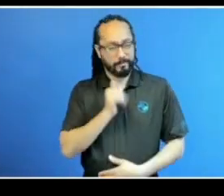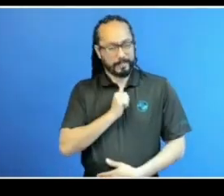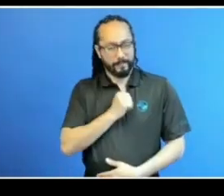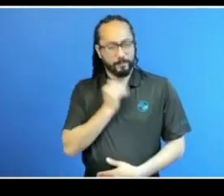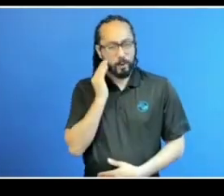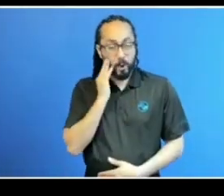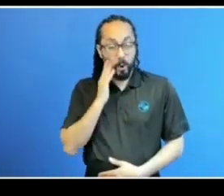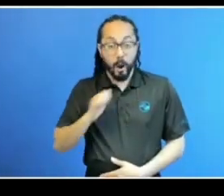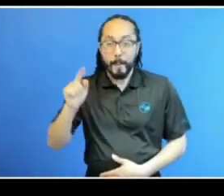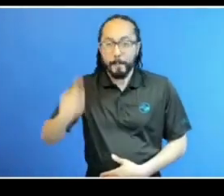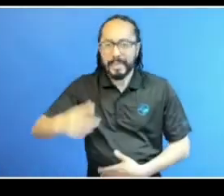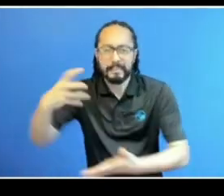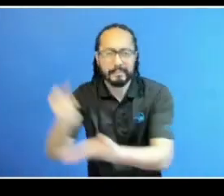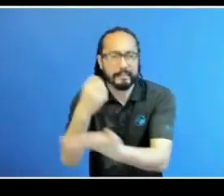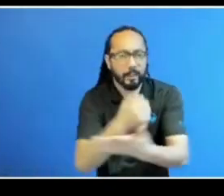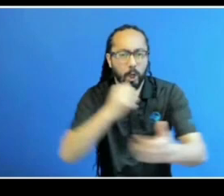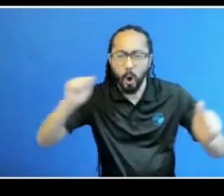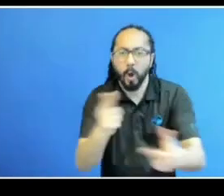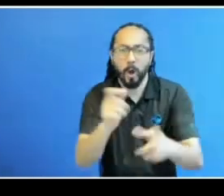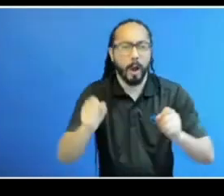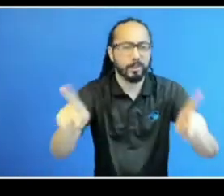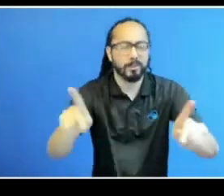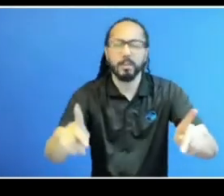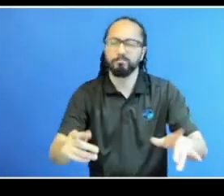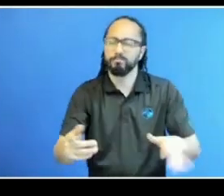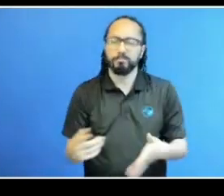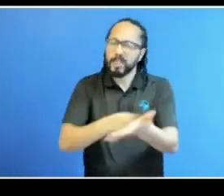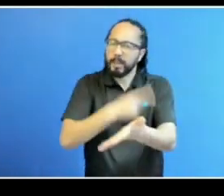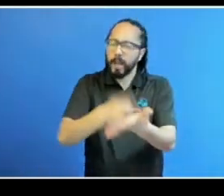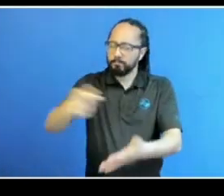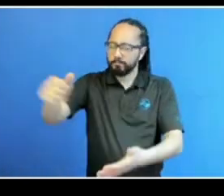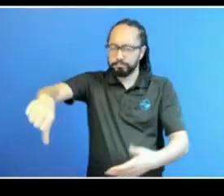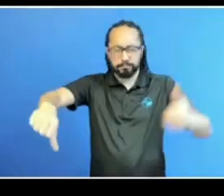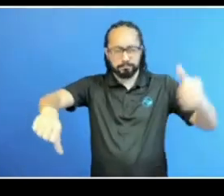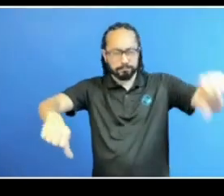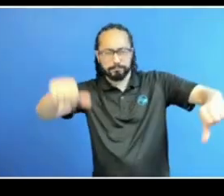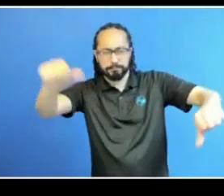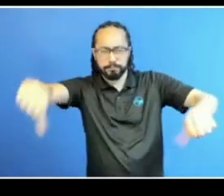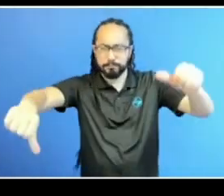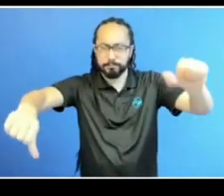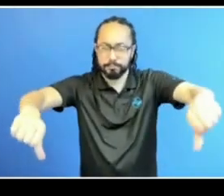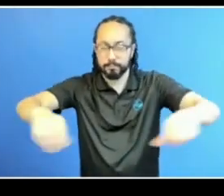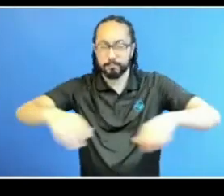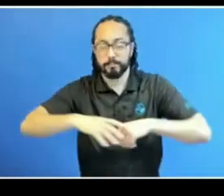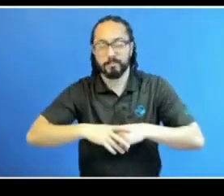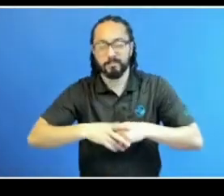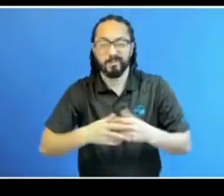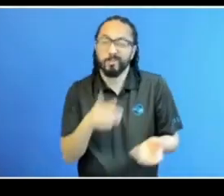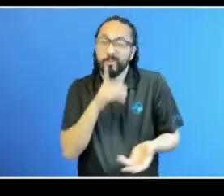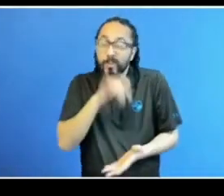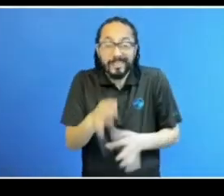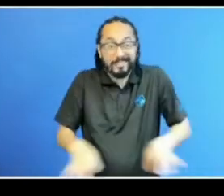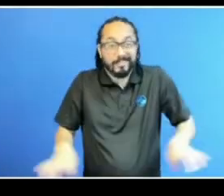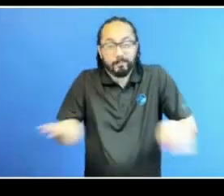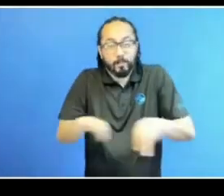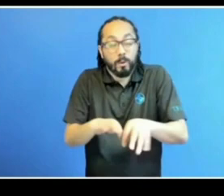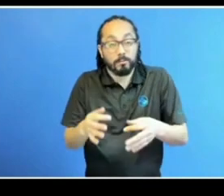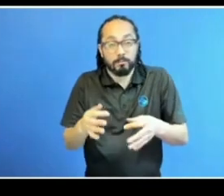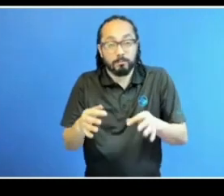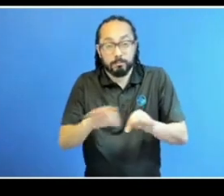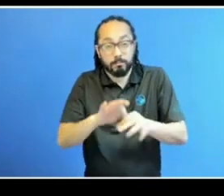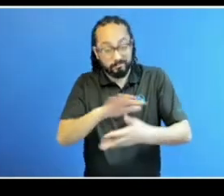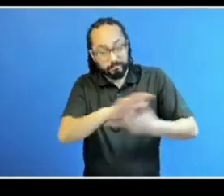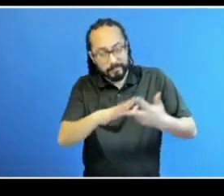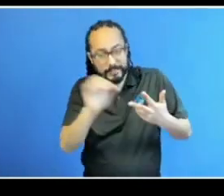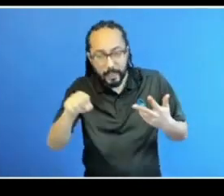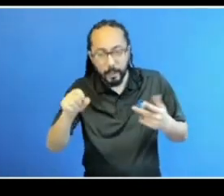you, is also very, very important. But there's a ton of skills, and I think it's important to